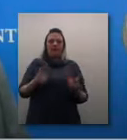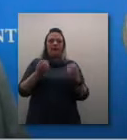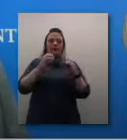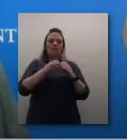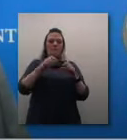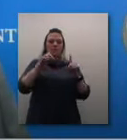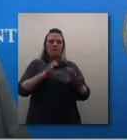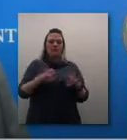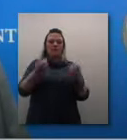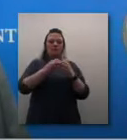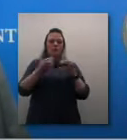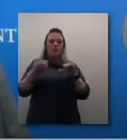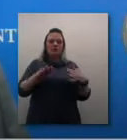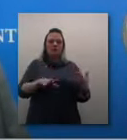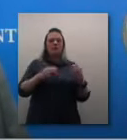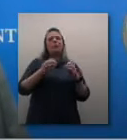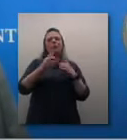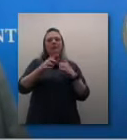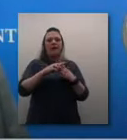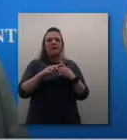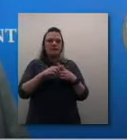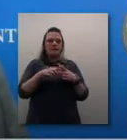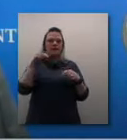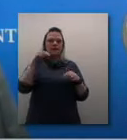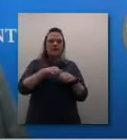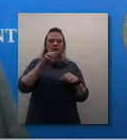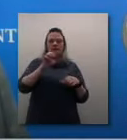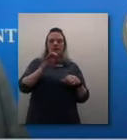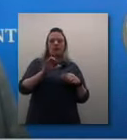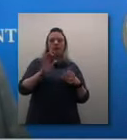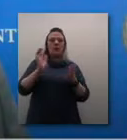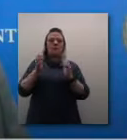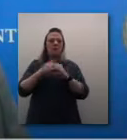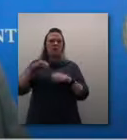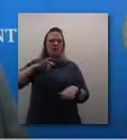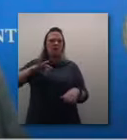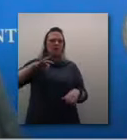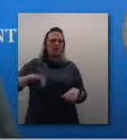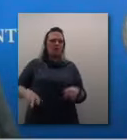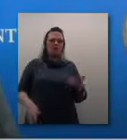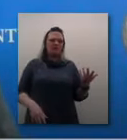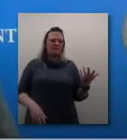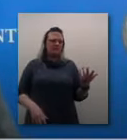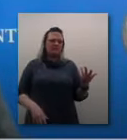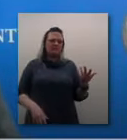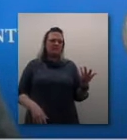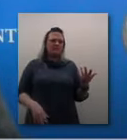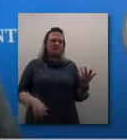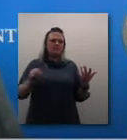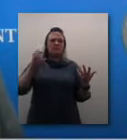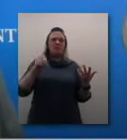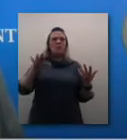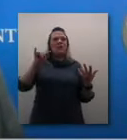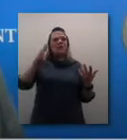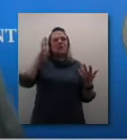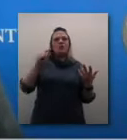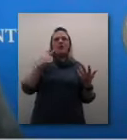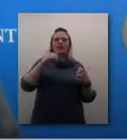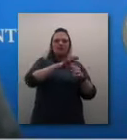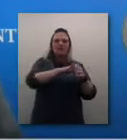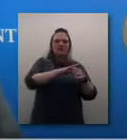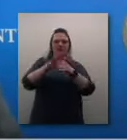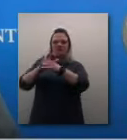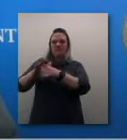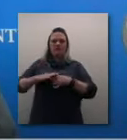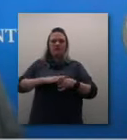deaths, or positive tests and deaths, compared to Pittsburgh. So that's why you have to look at it in some ways on a regional by regional